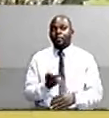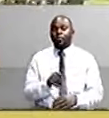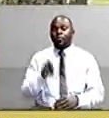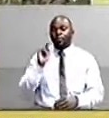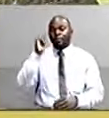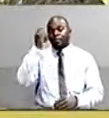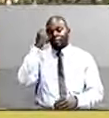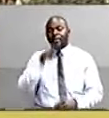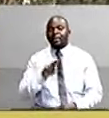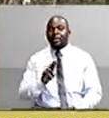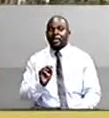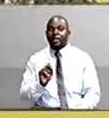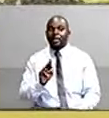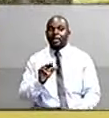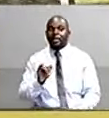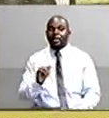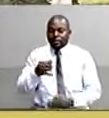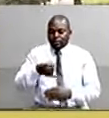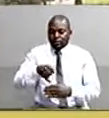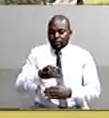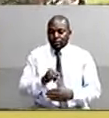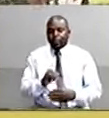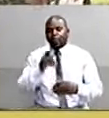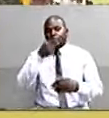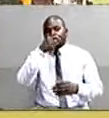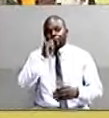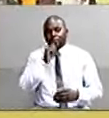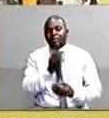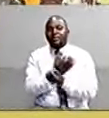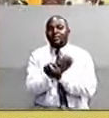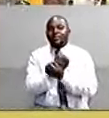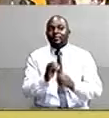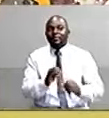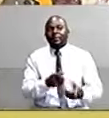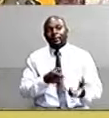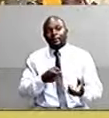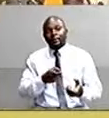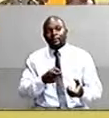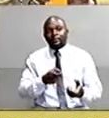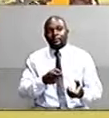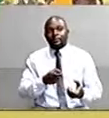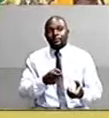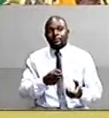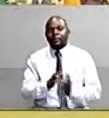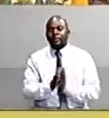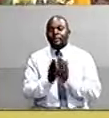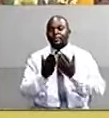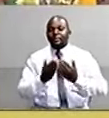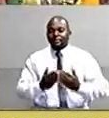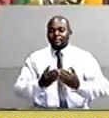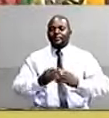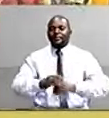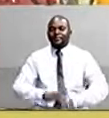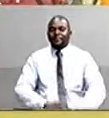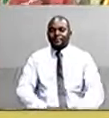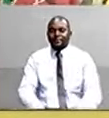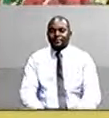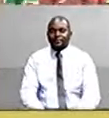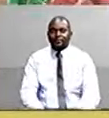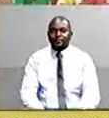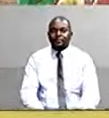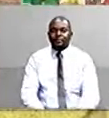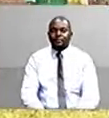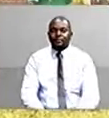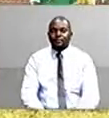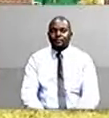and NRA, including President Museveni, surviving an attack. For UBC TV News, I am Philip Aguta